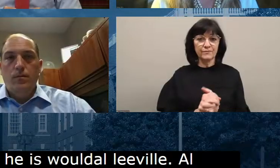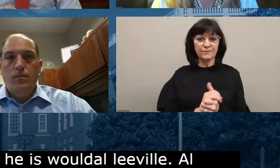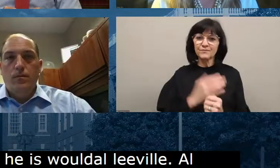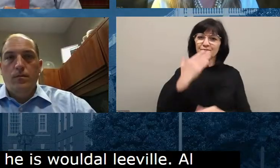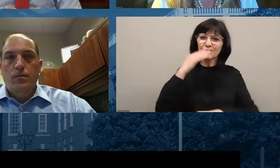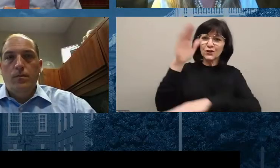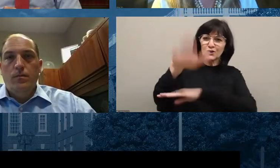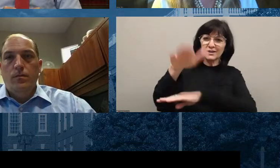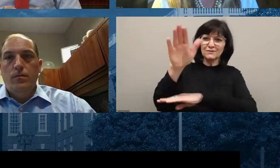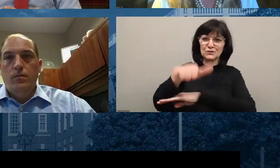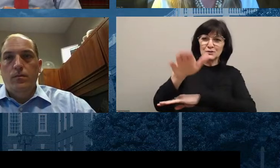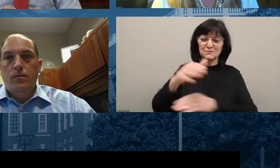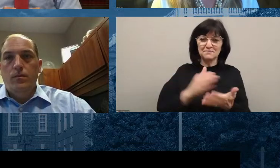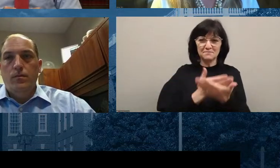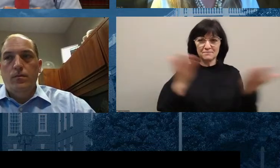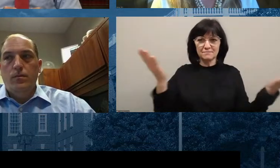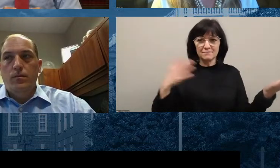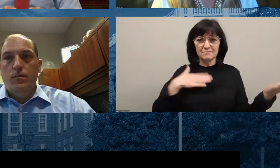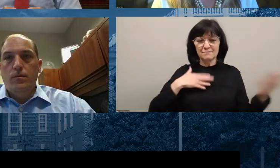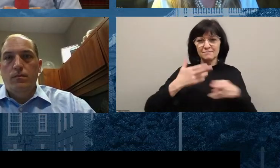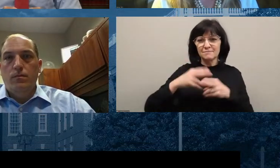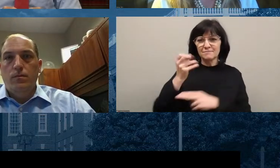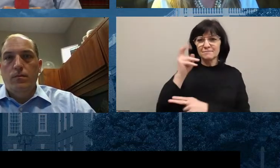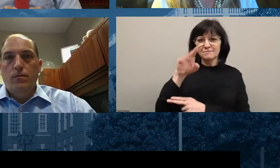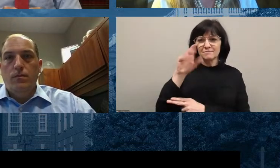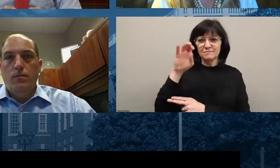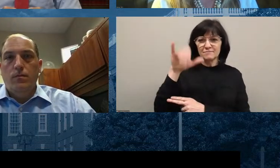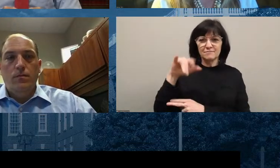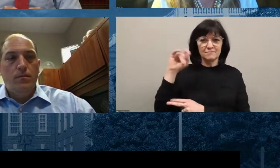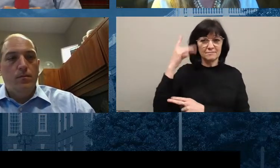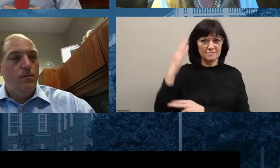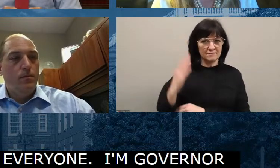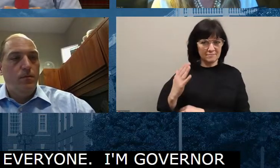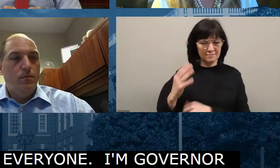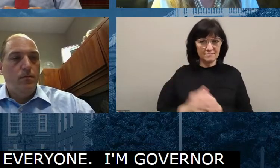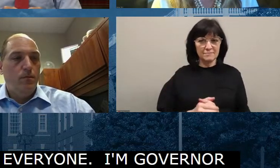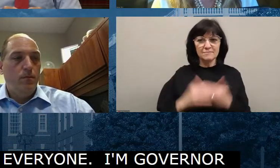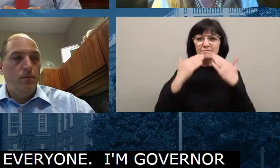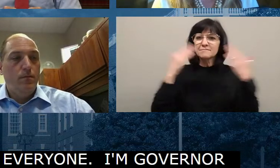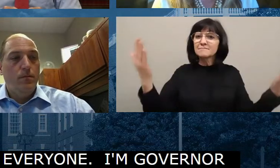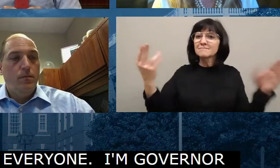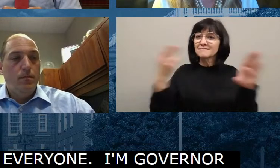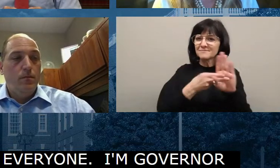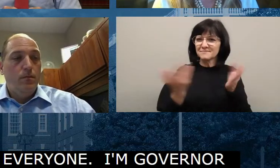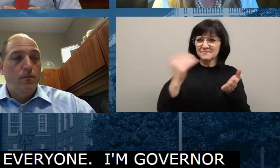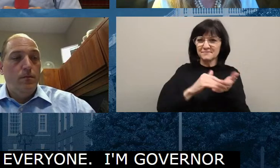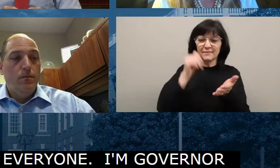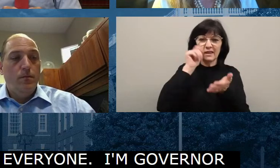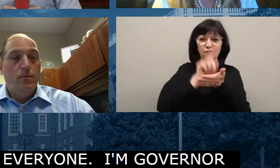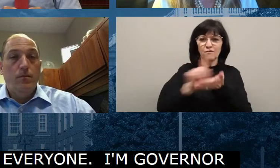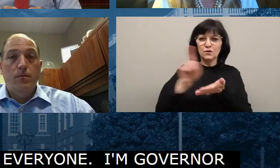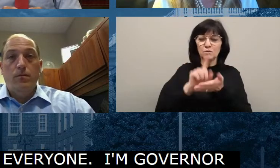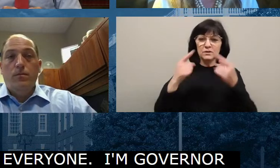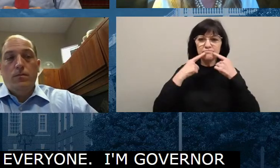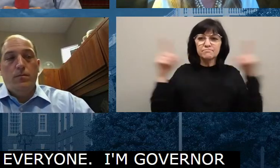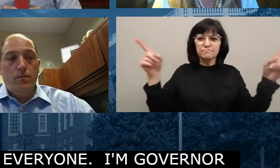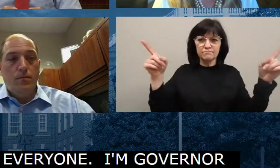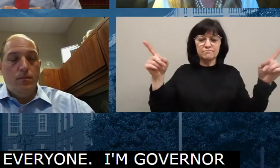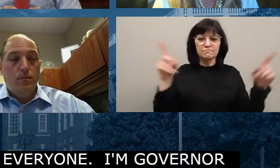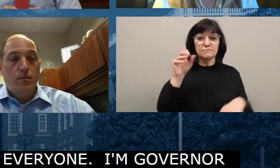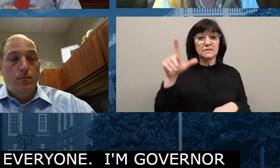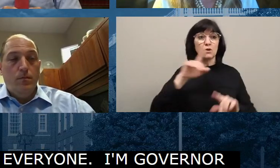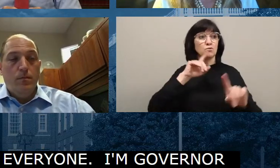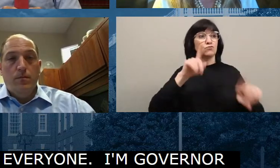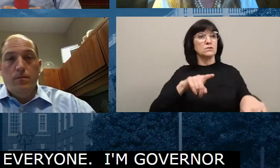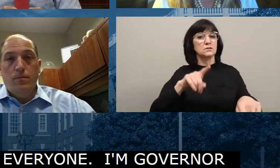Good afternoon, everyone. I'm Governor John Carney. Thank you for joining us again for our weekly press conference on Delaware's response to COVID-19.